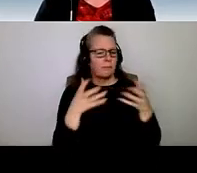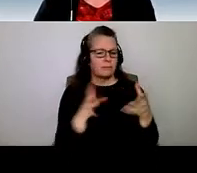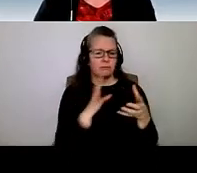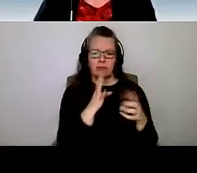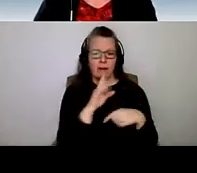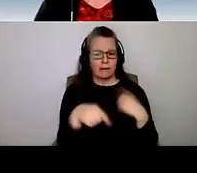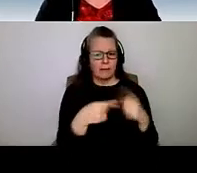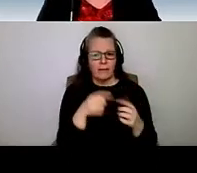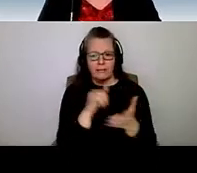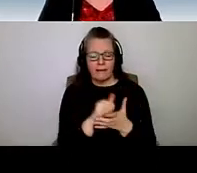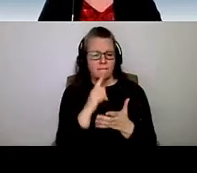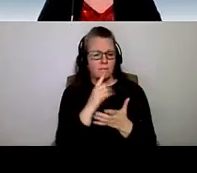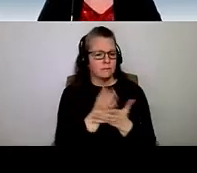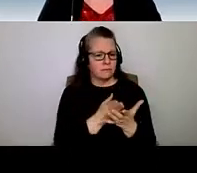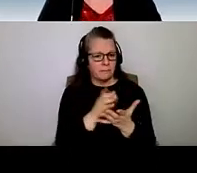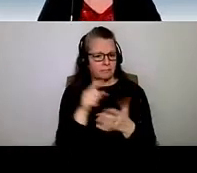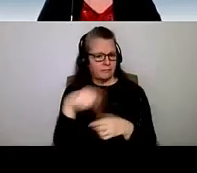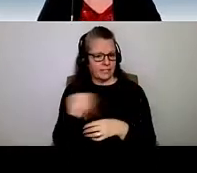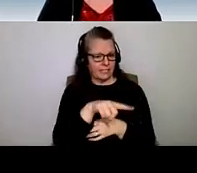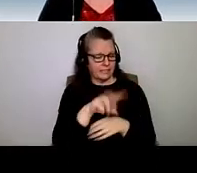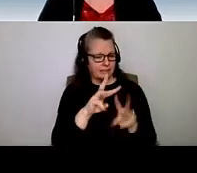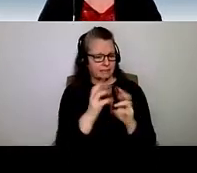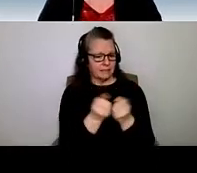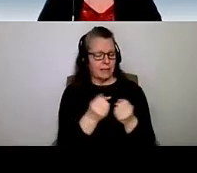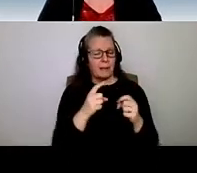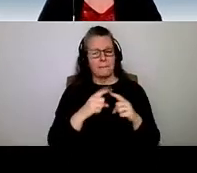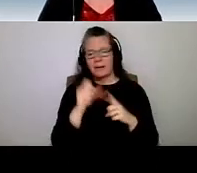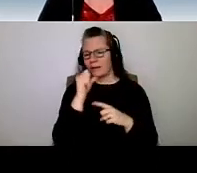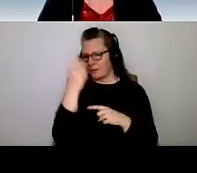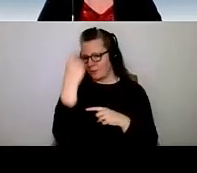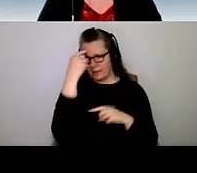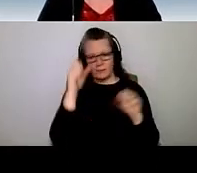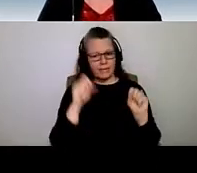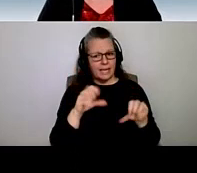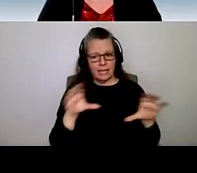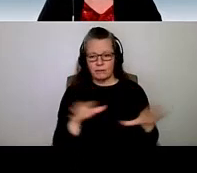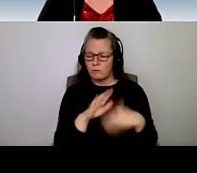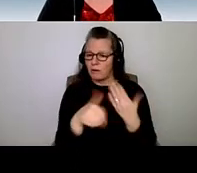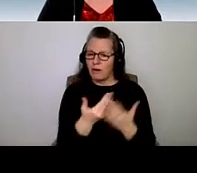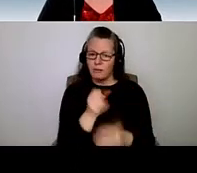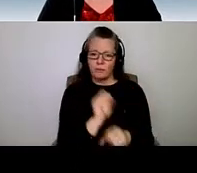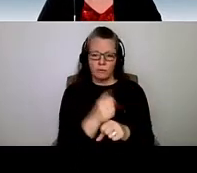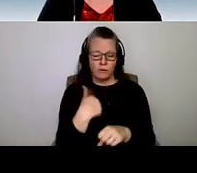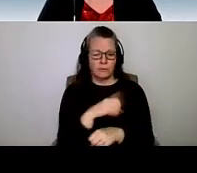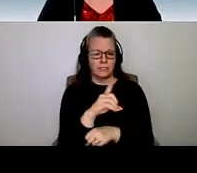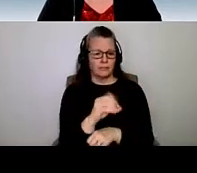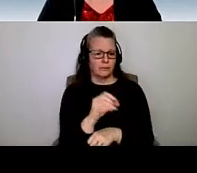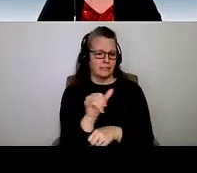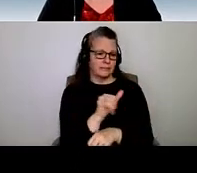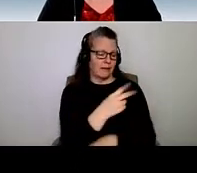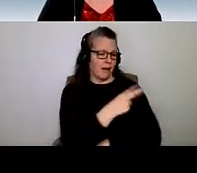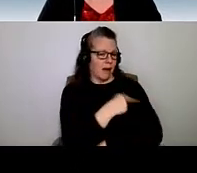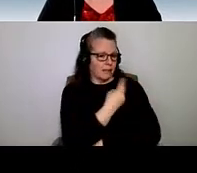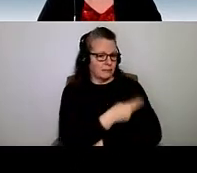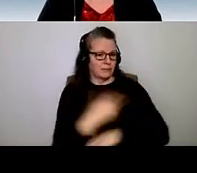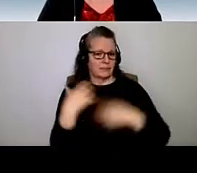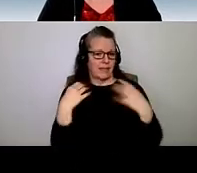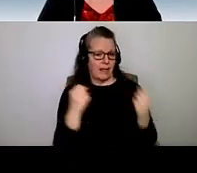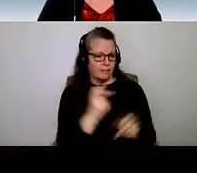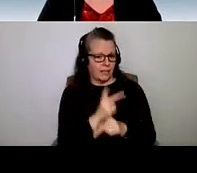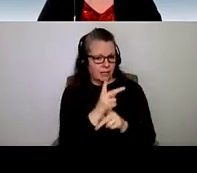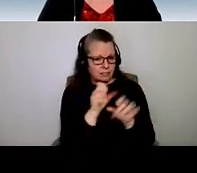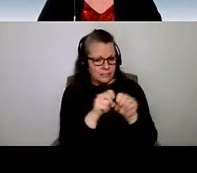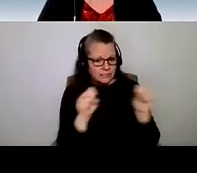some of these segments. But I don't think, you know, we can do the work that we do as hospitals and healthcare systems without